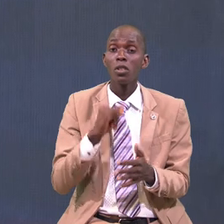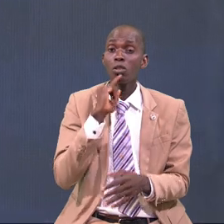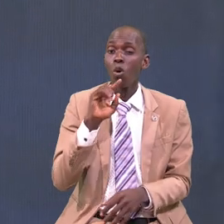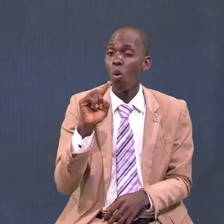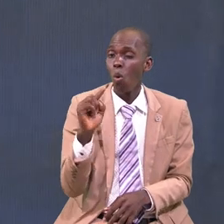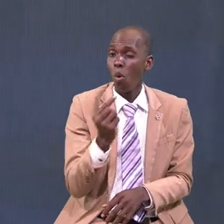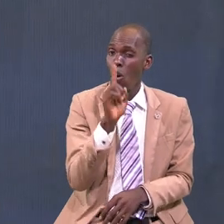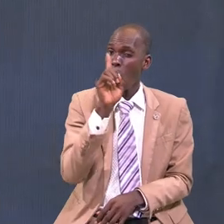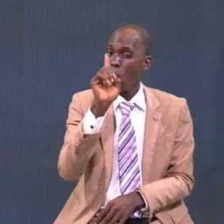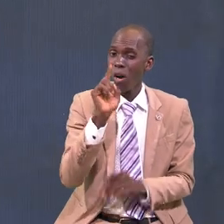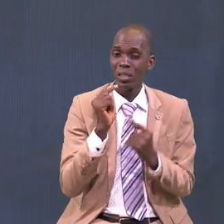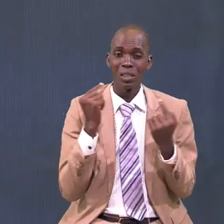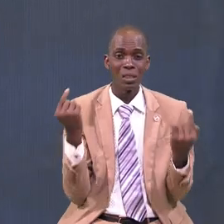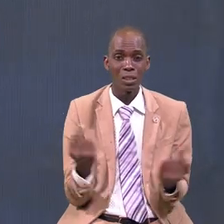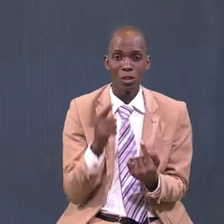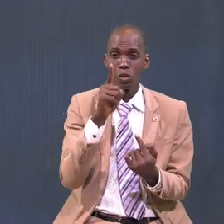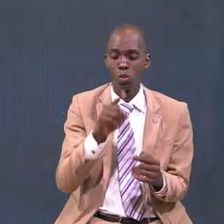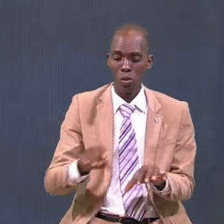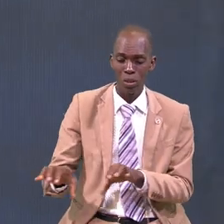committed since you were born,